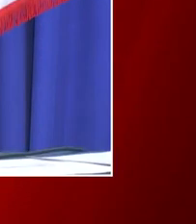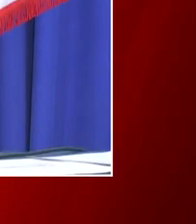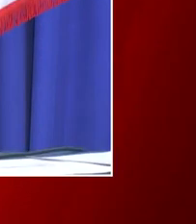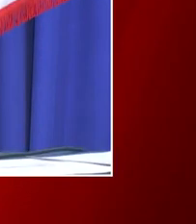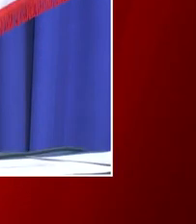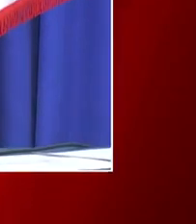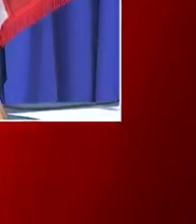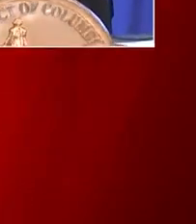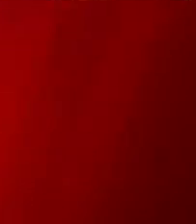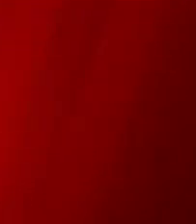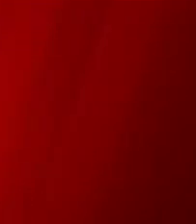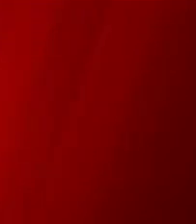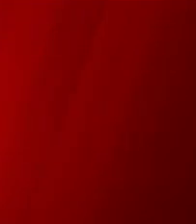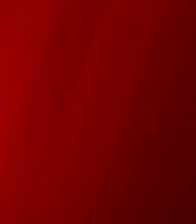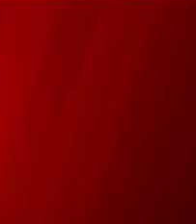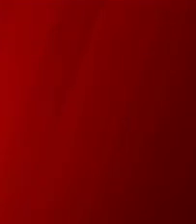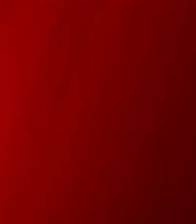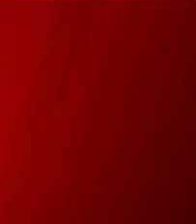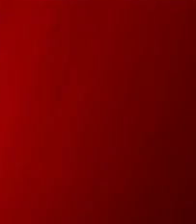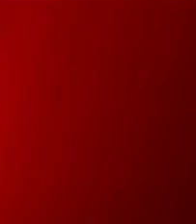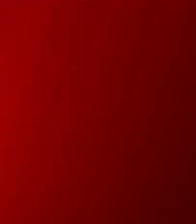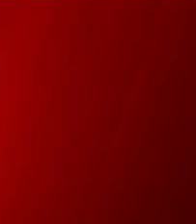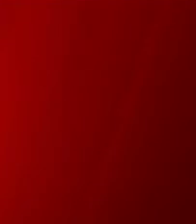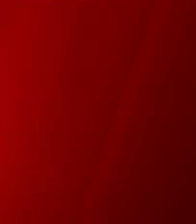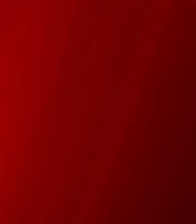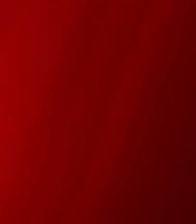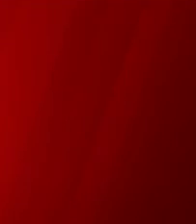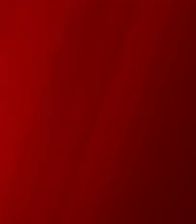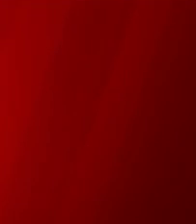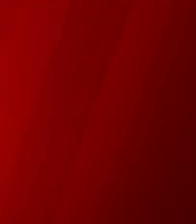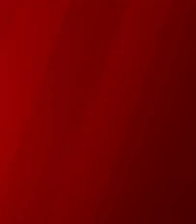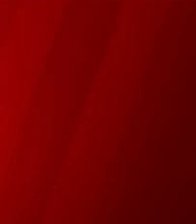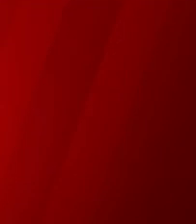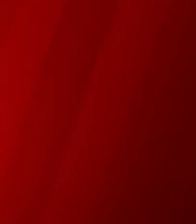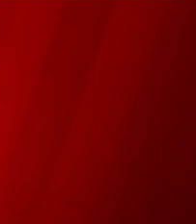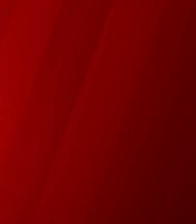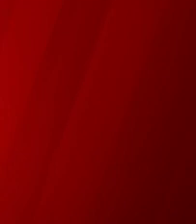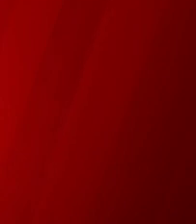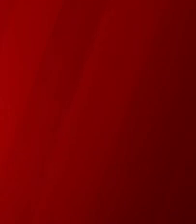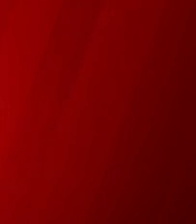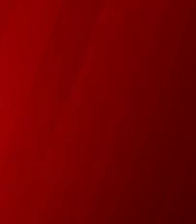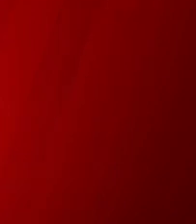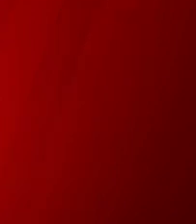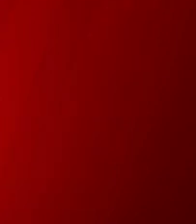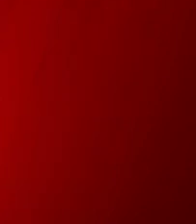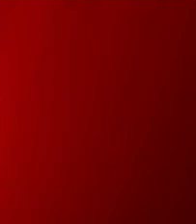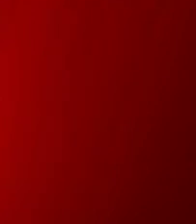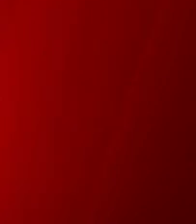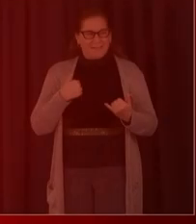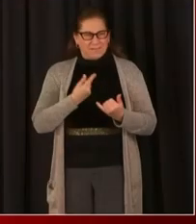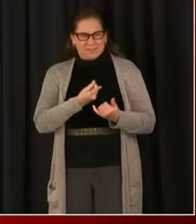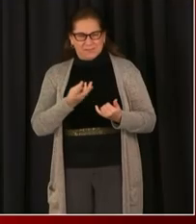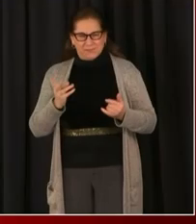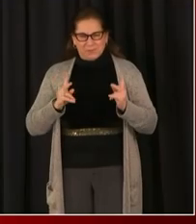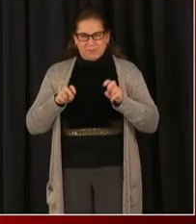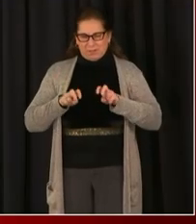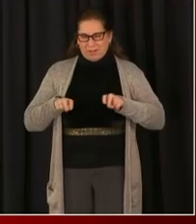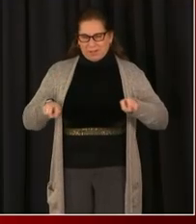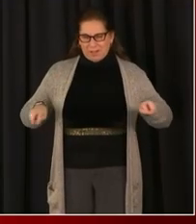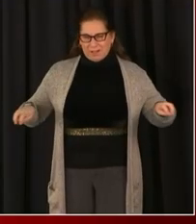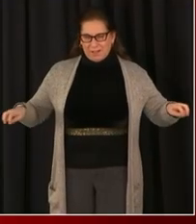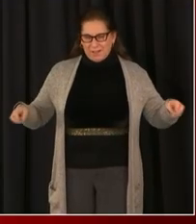Hi, I'm Muriel Bowser. I am the mayor of Washington, D.C., and I'm joined by members of my cabinet